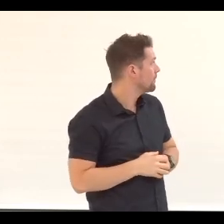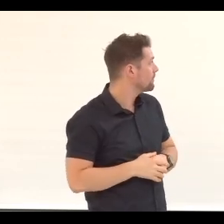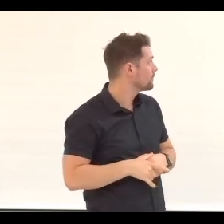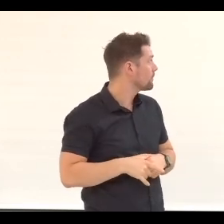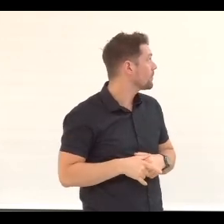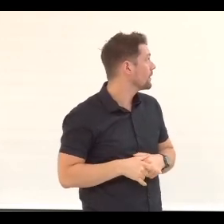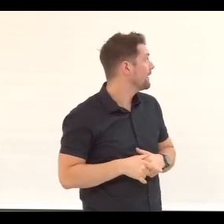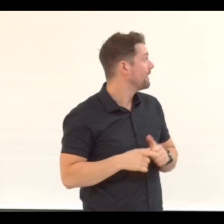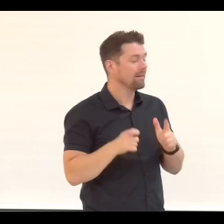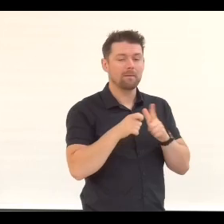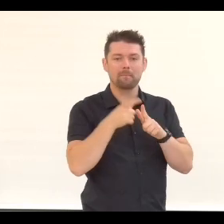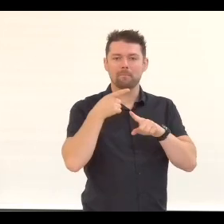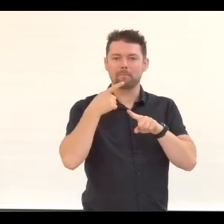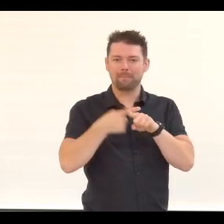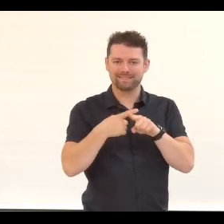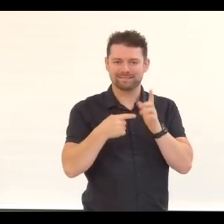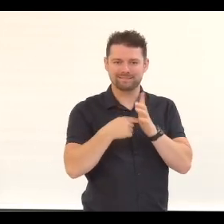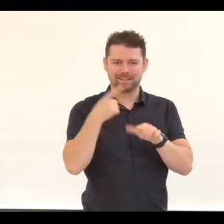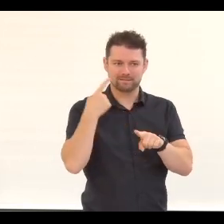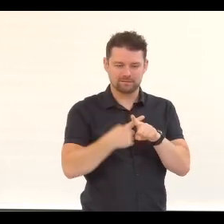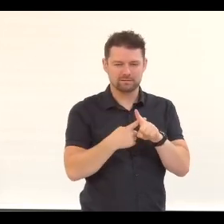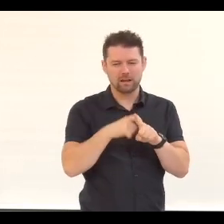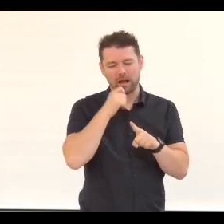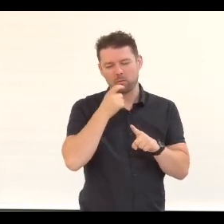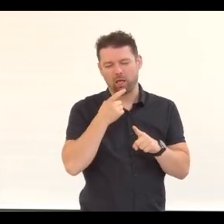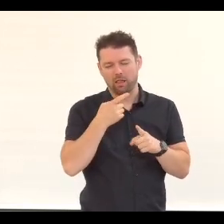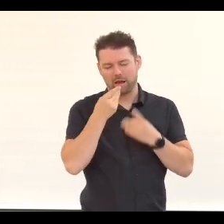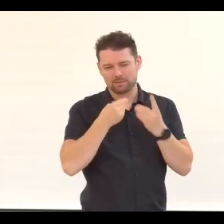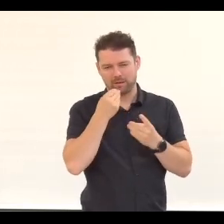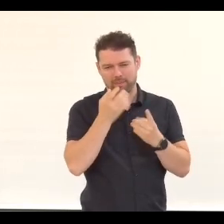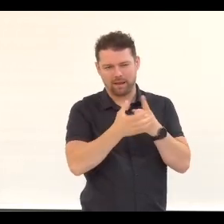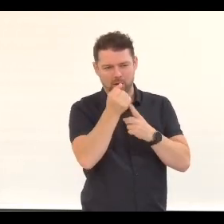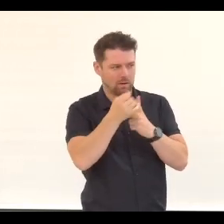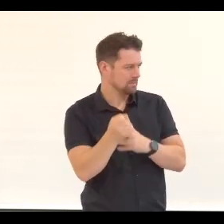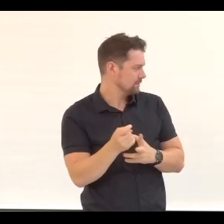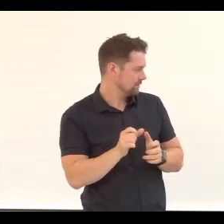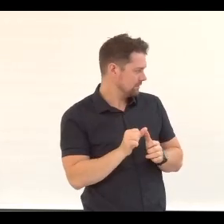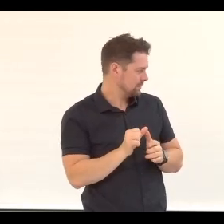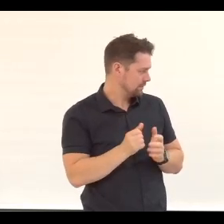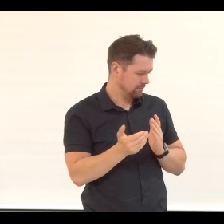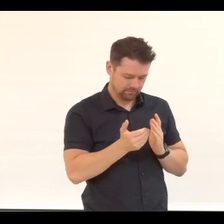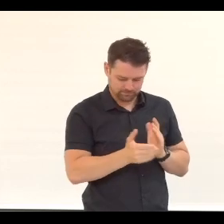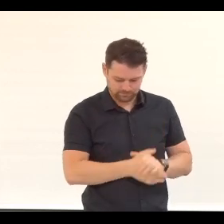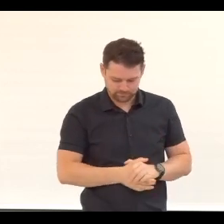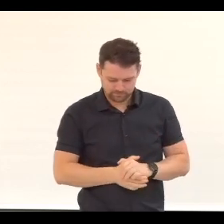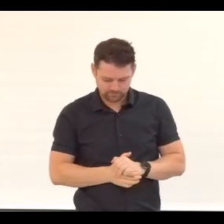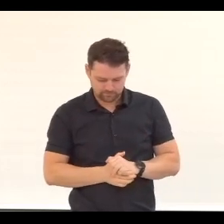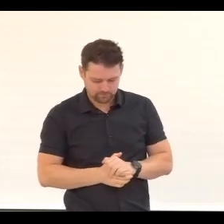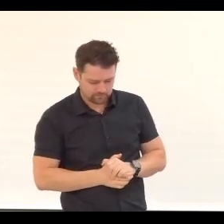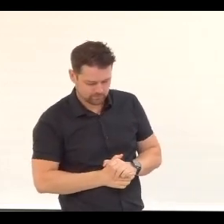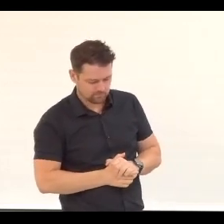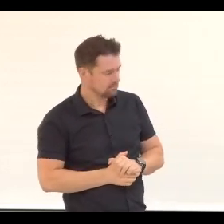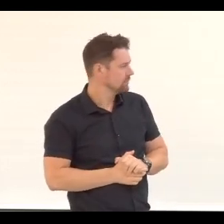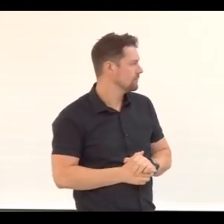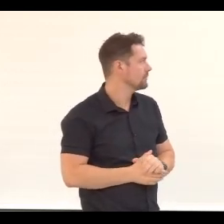one PaxTex and Bacterma, because I'm going to talk about some of the outcomes in probably one of the next slides. Let's see. Yeah. This